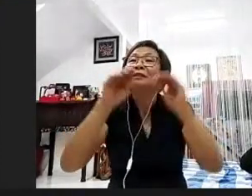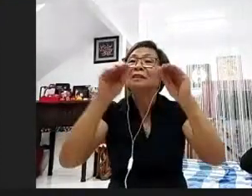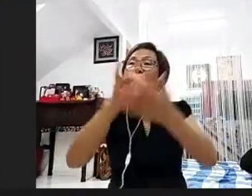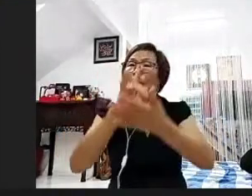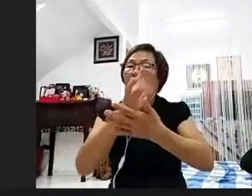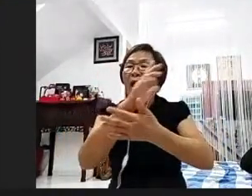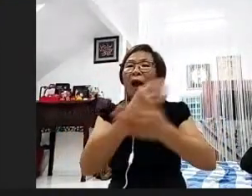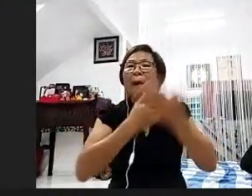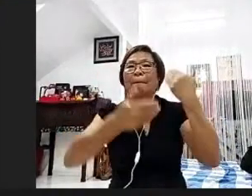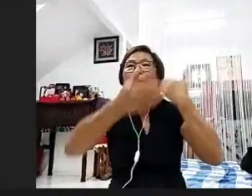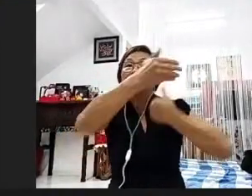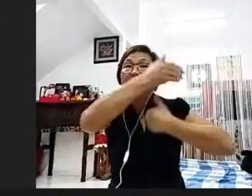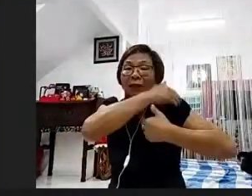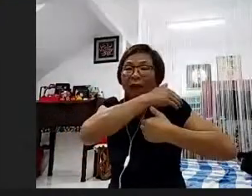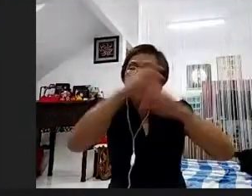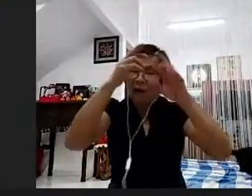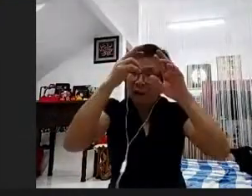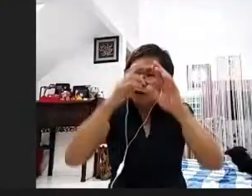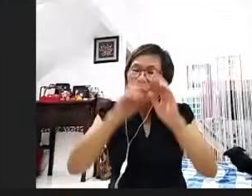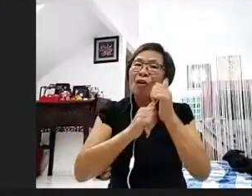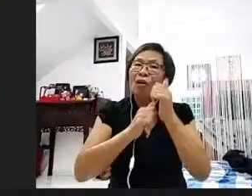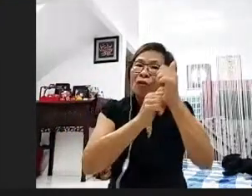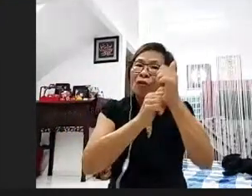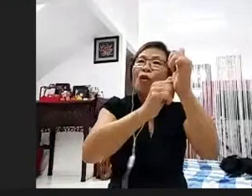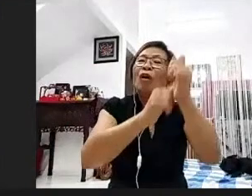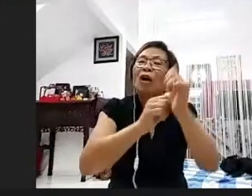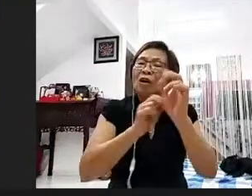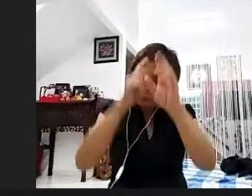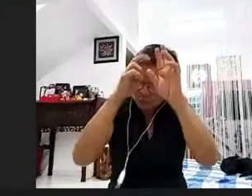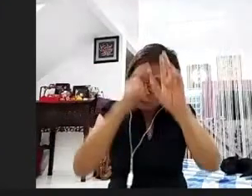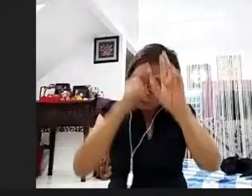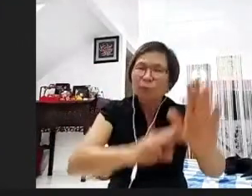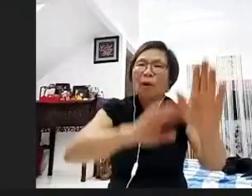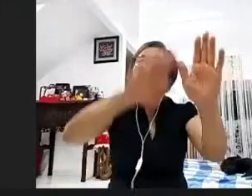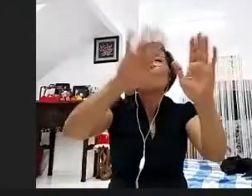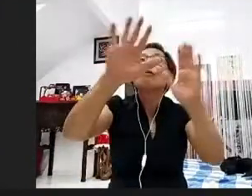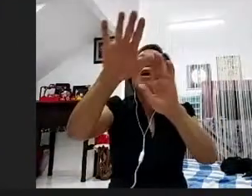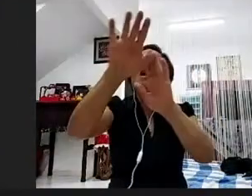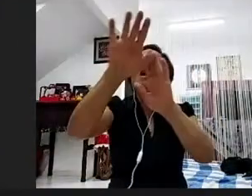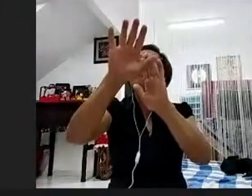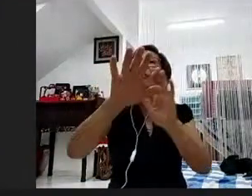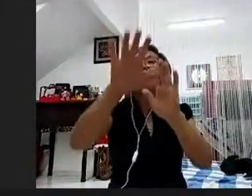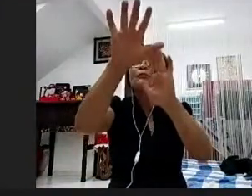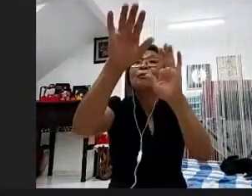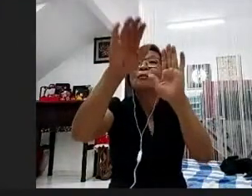the 5 precepts. So let's compose ourselves and say sadhu 3 times.